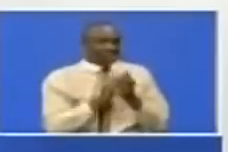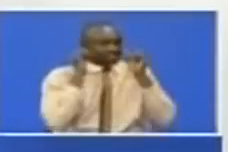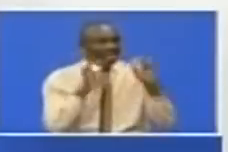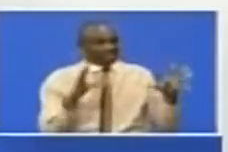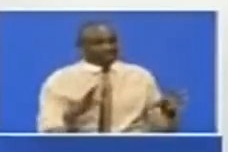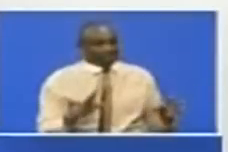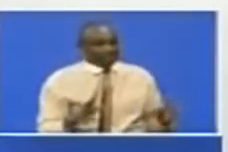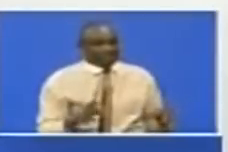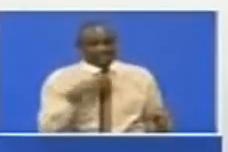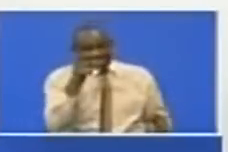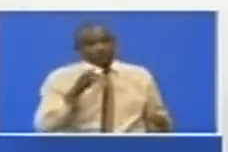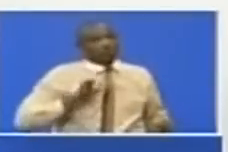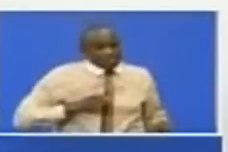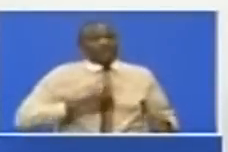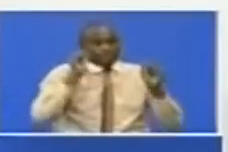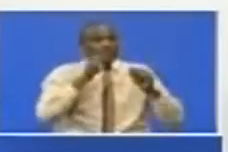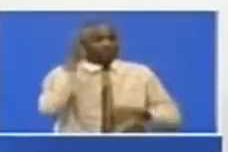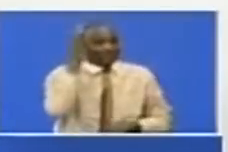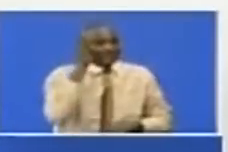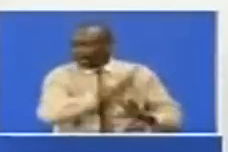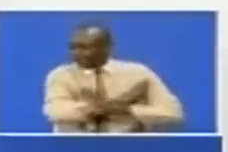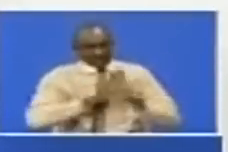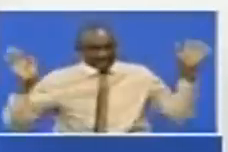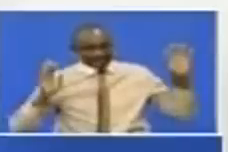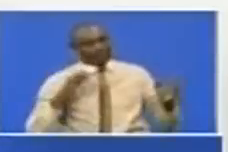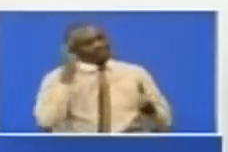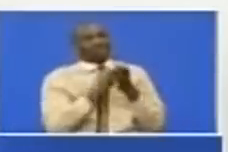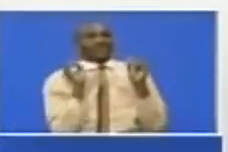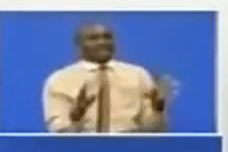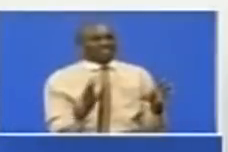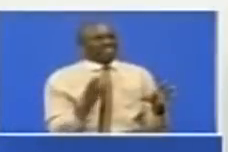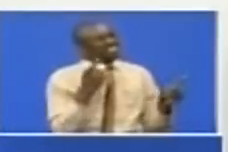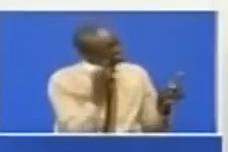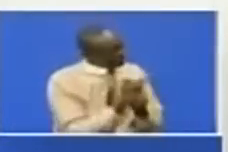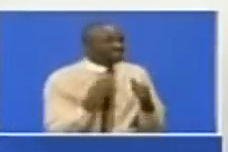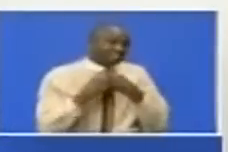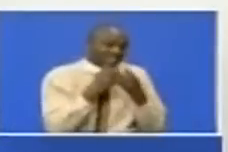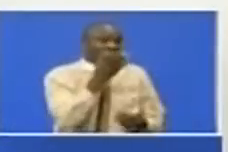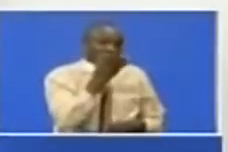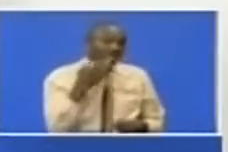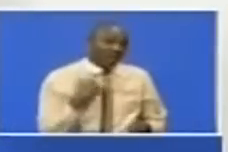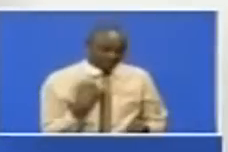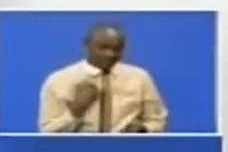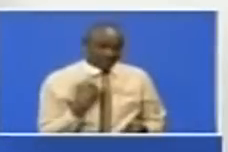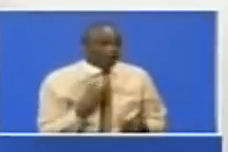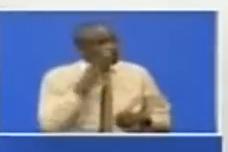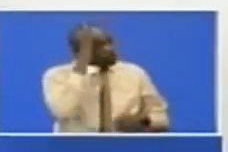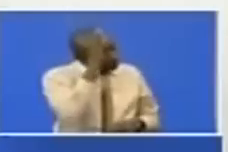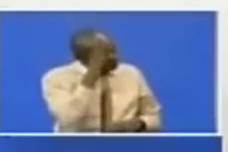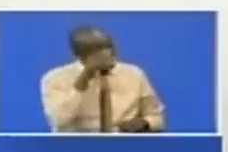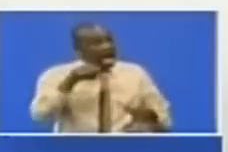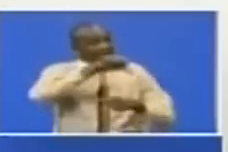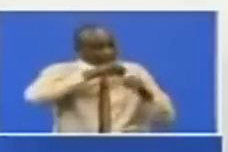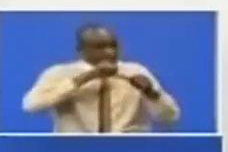on women. Women can also be in the ministry. Mm-hmm, mm-hmm. So there are all those kind of challenges you have to overcome because God does not